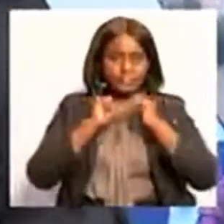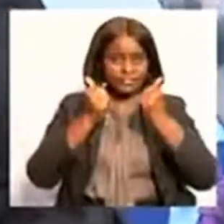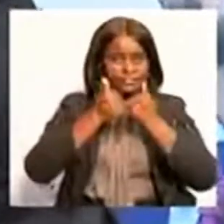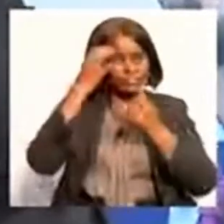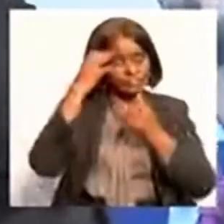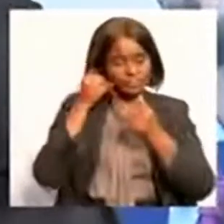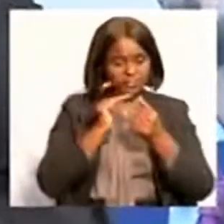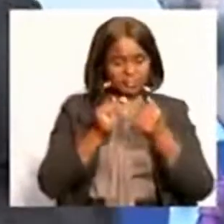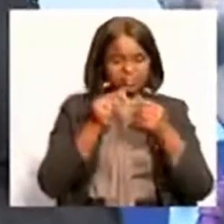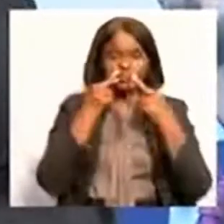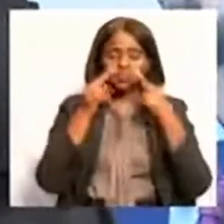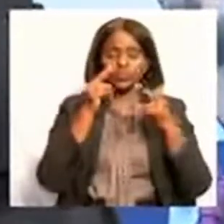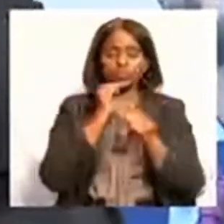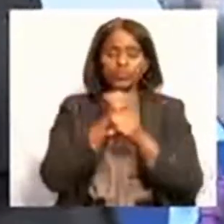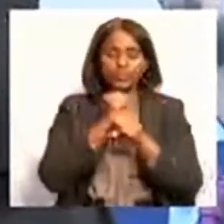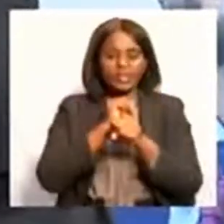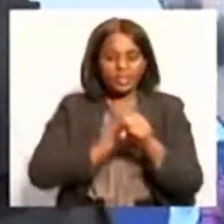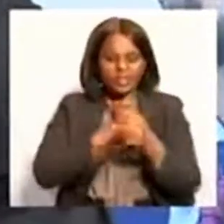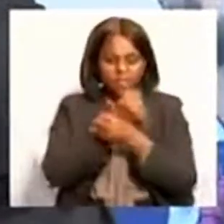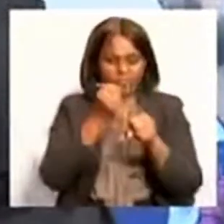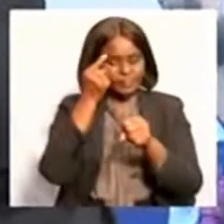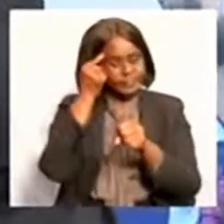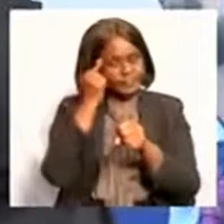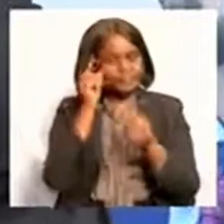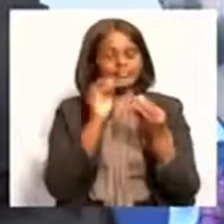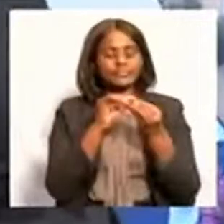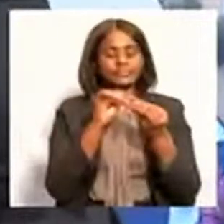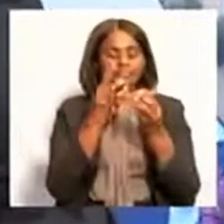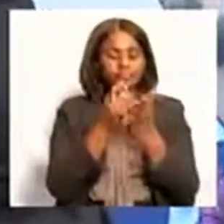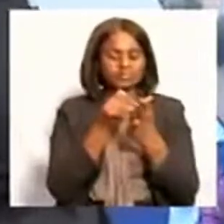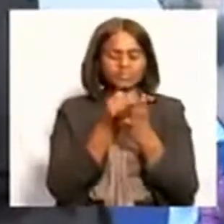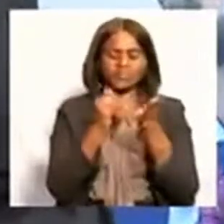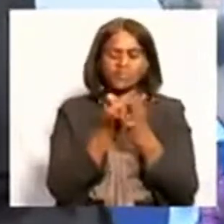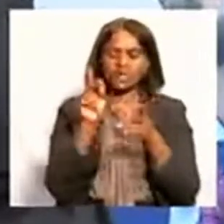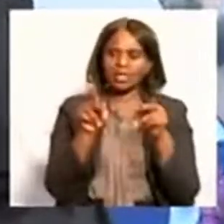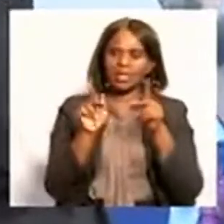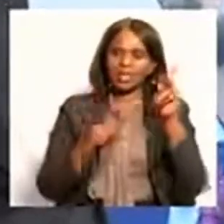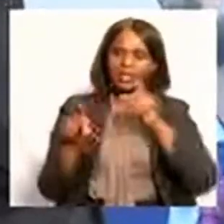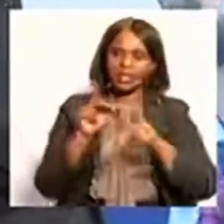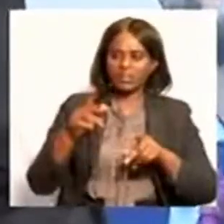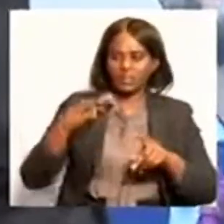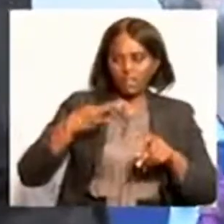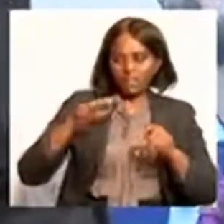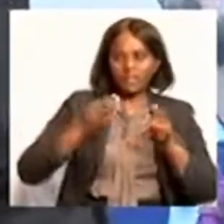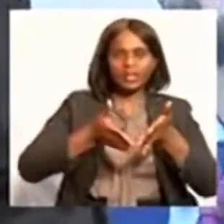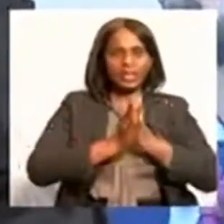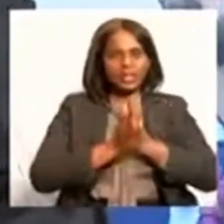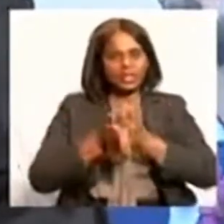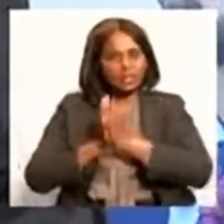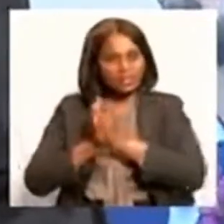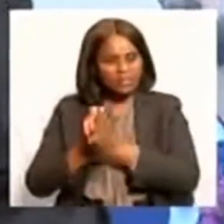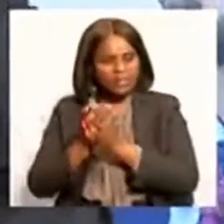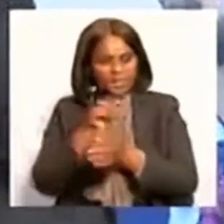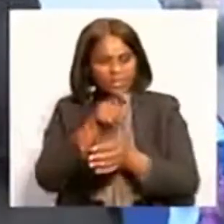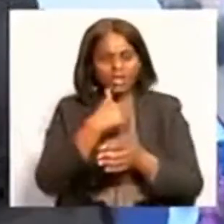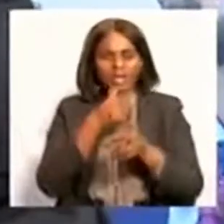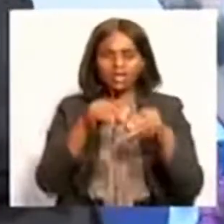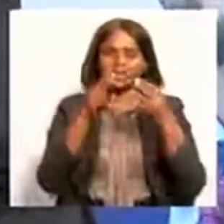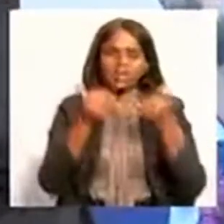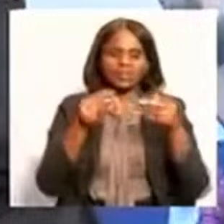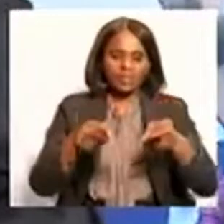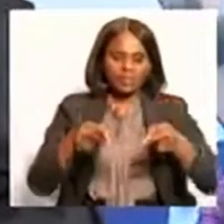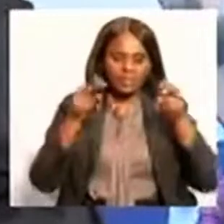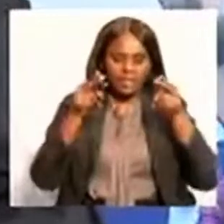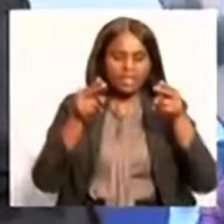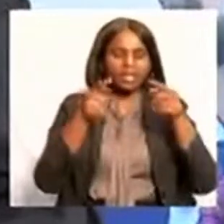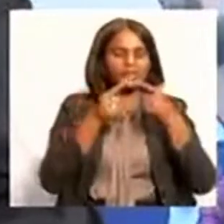work that we did, we saved the government a lot of money through people supplying, claiming that they have supplied high specs